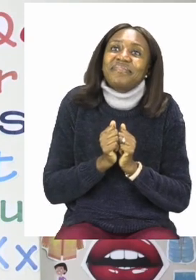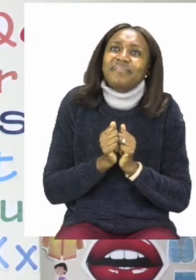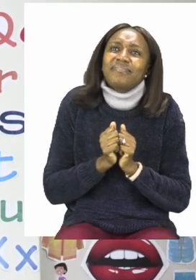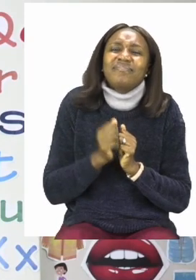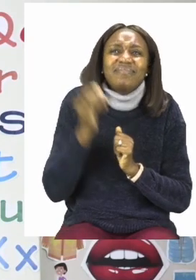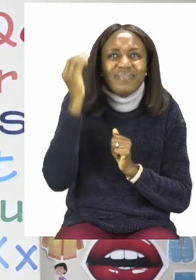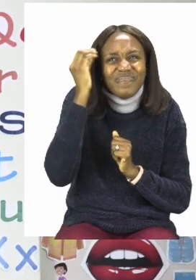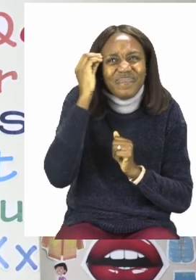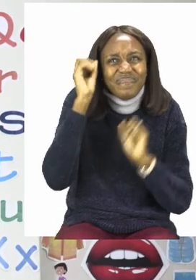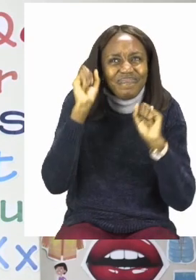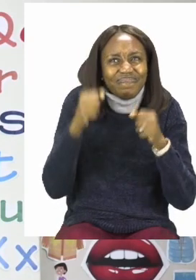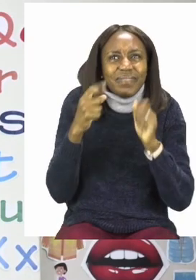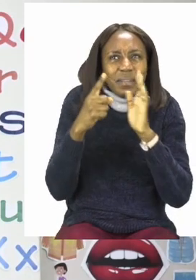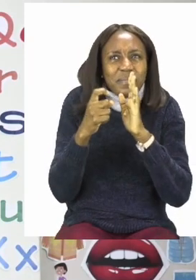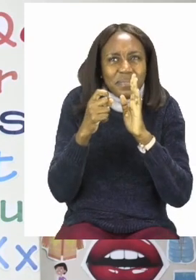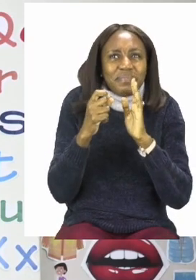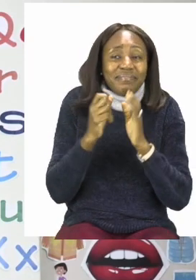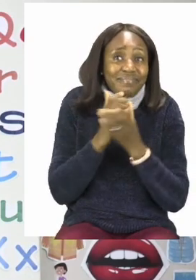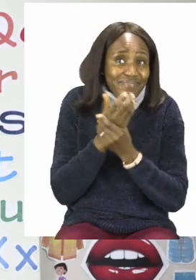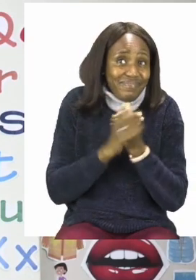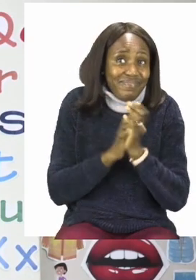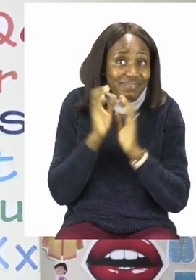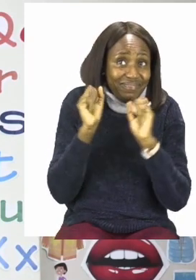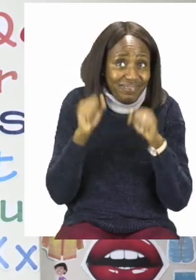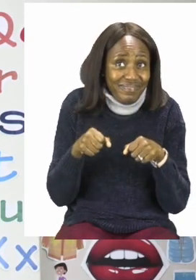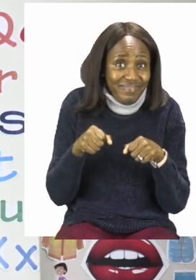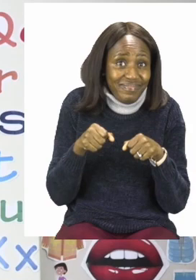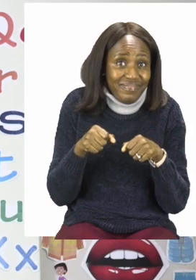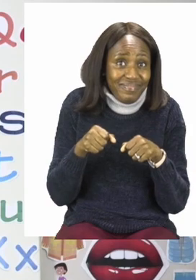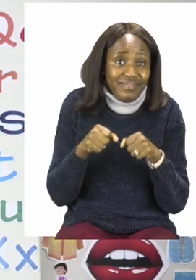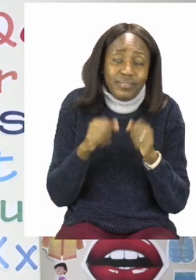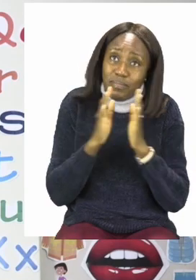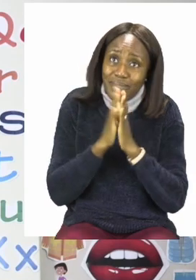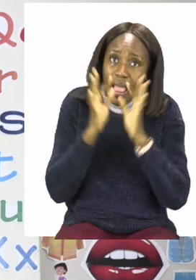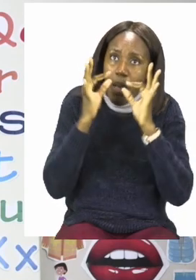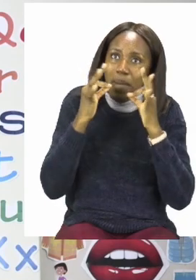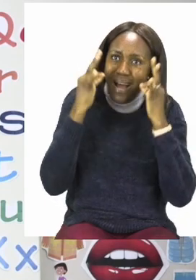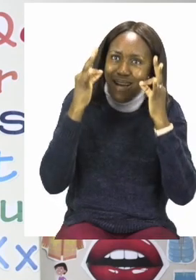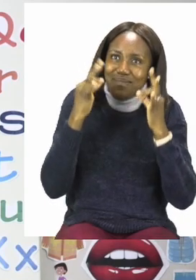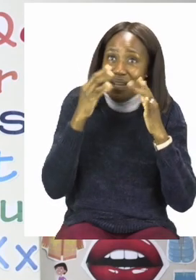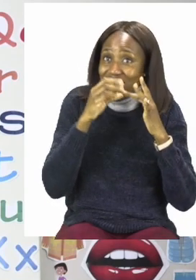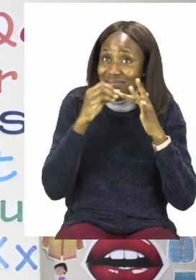have to sanitize. So let us sing our special sanitizing song.